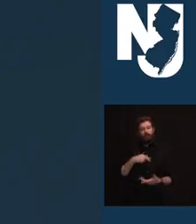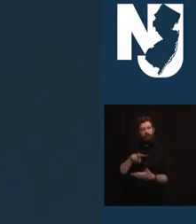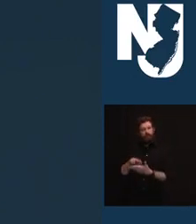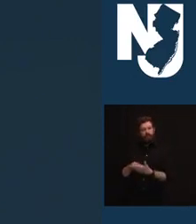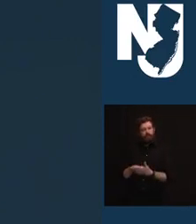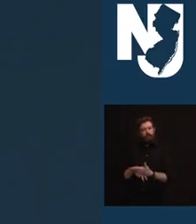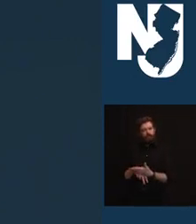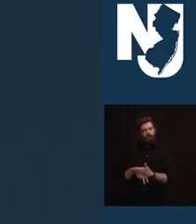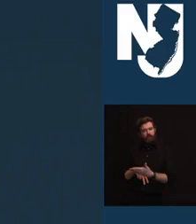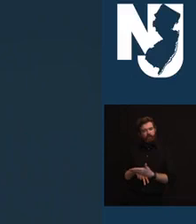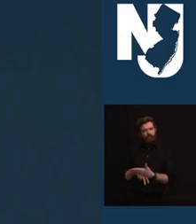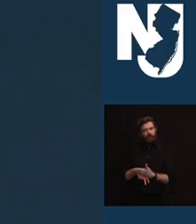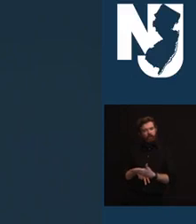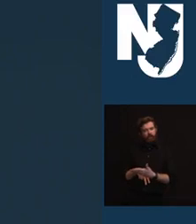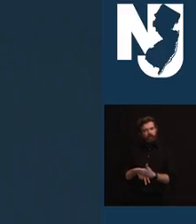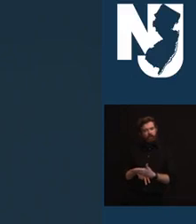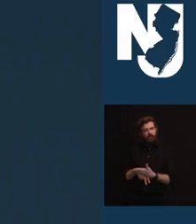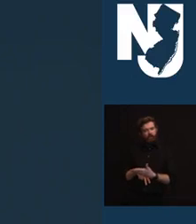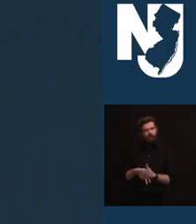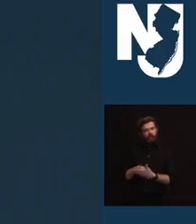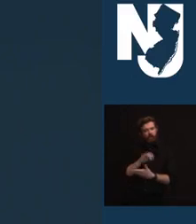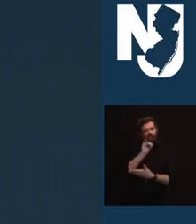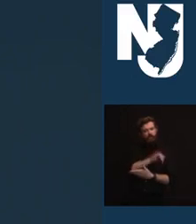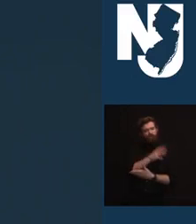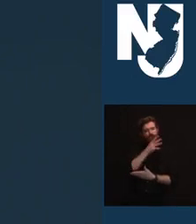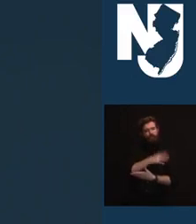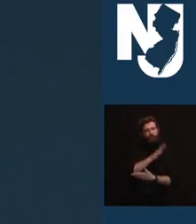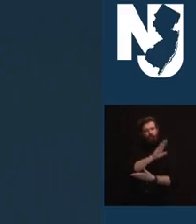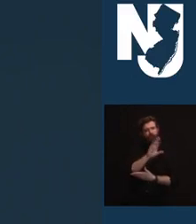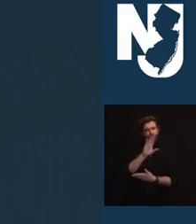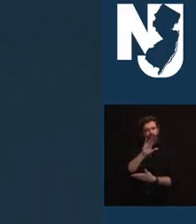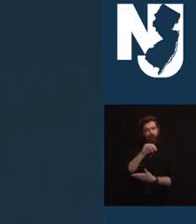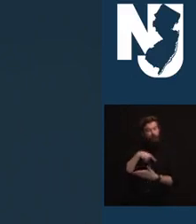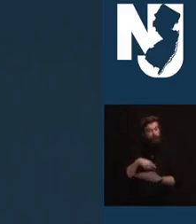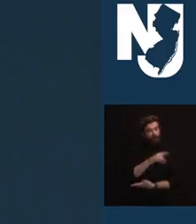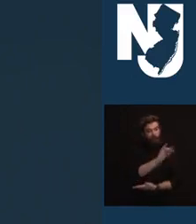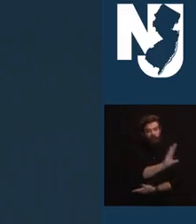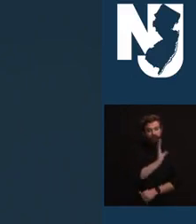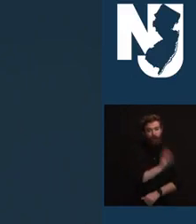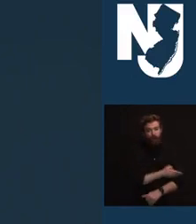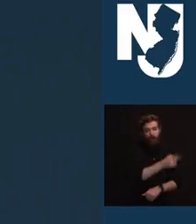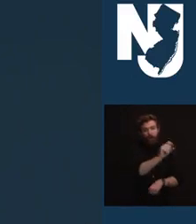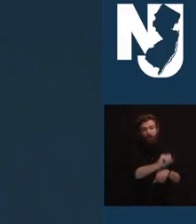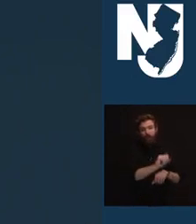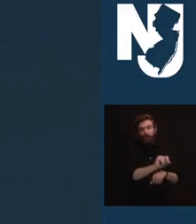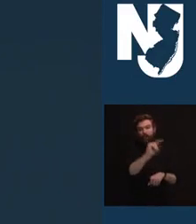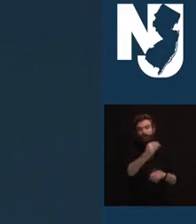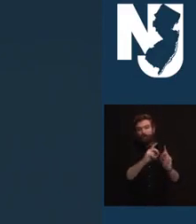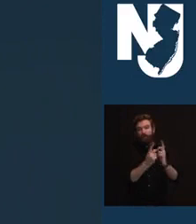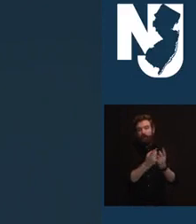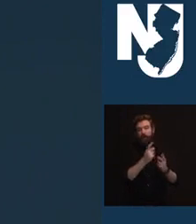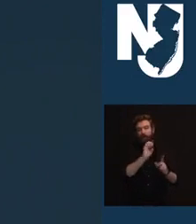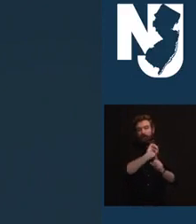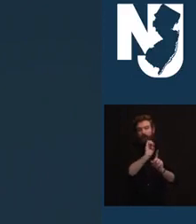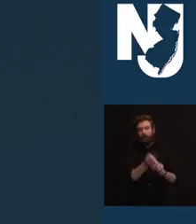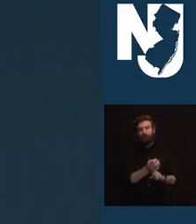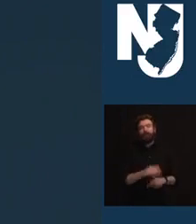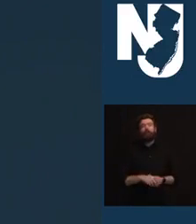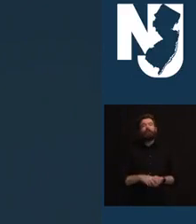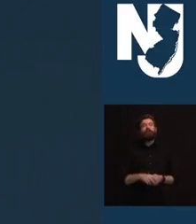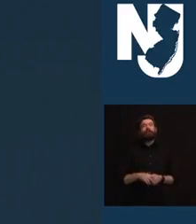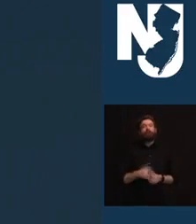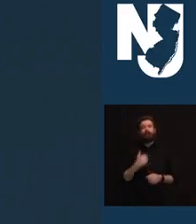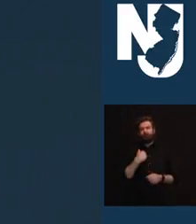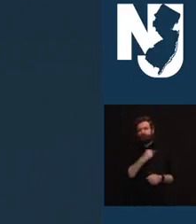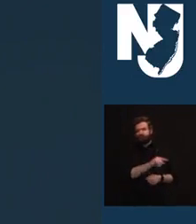mom. She also leaves behind her other 2 children, Lawrence and Alexandra, and her 7 grandchildren. Her mother, Arberta,